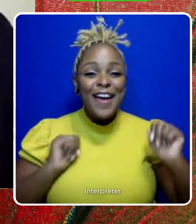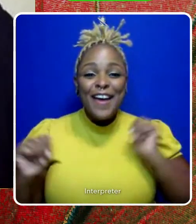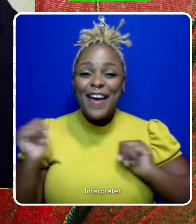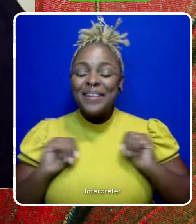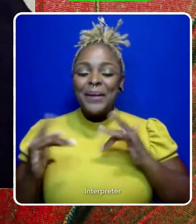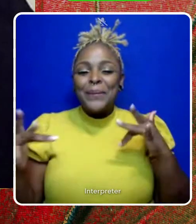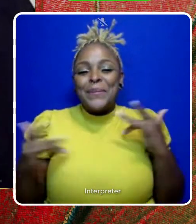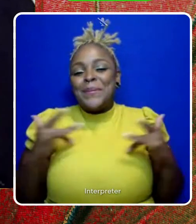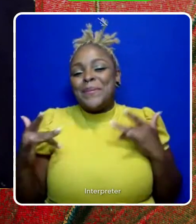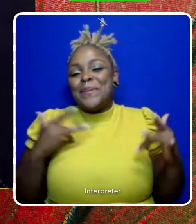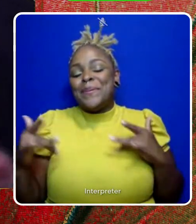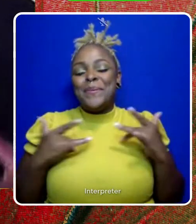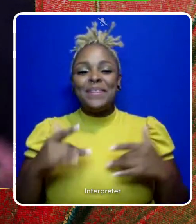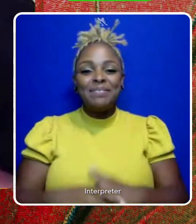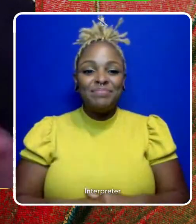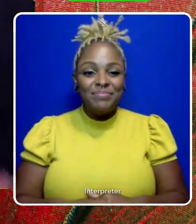judges,